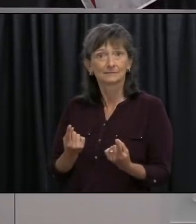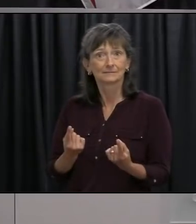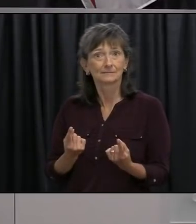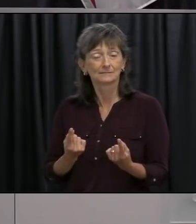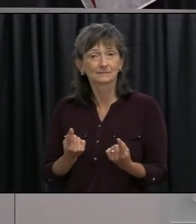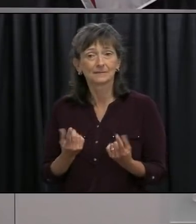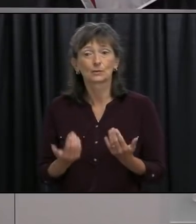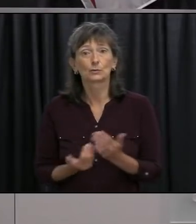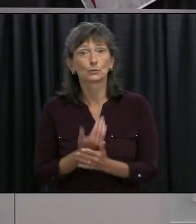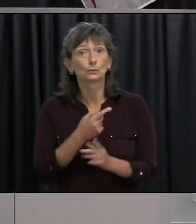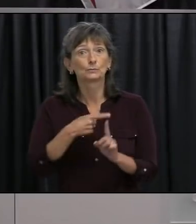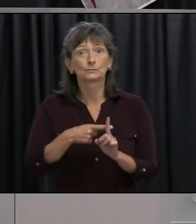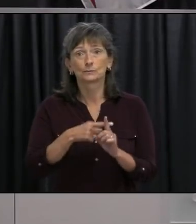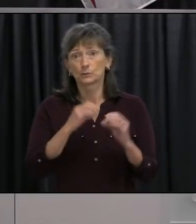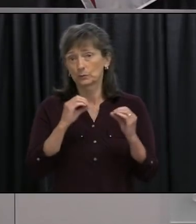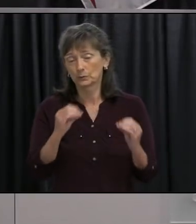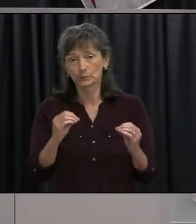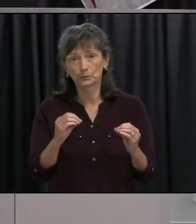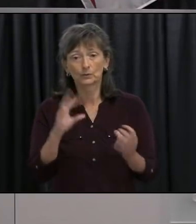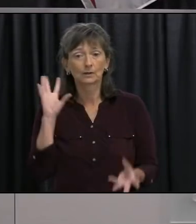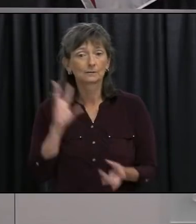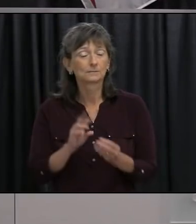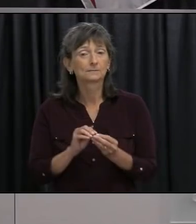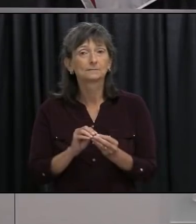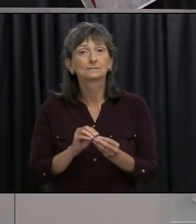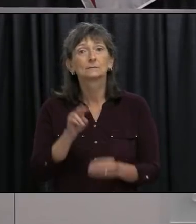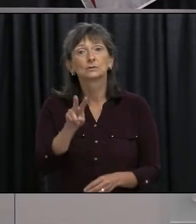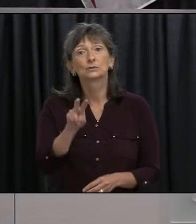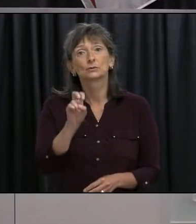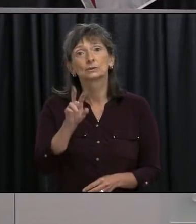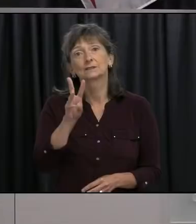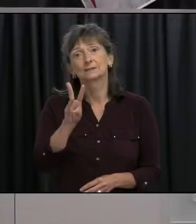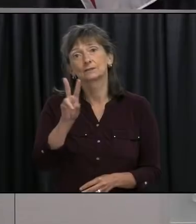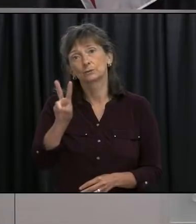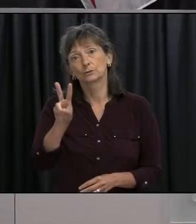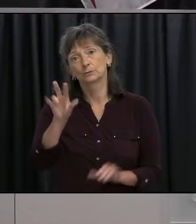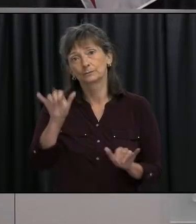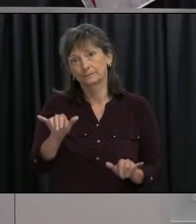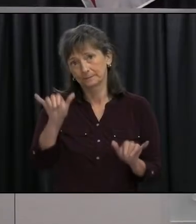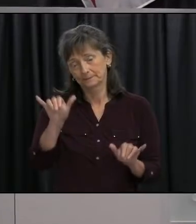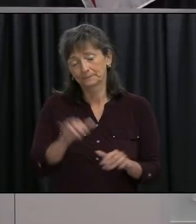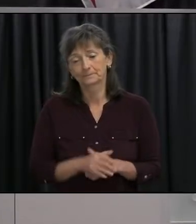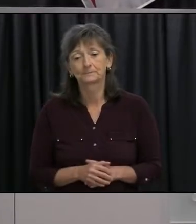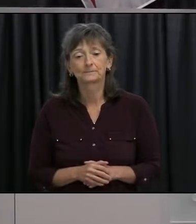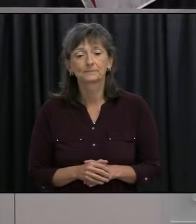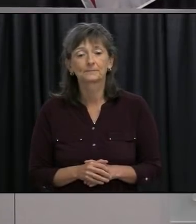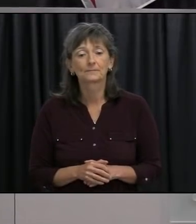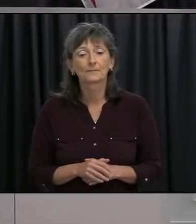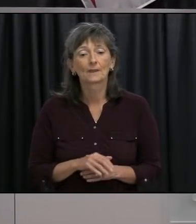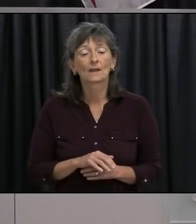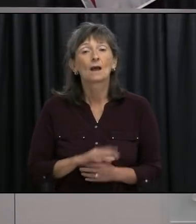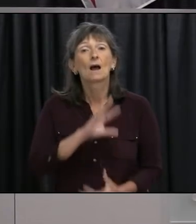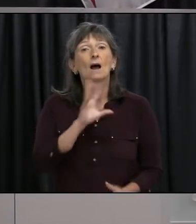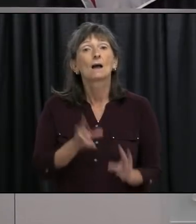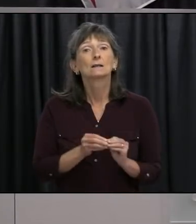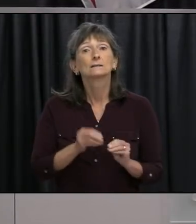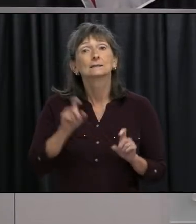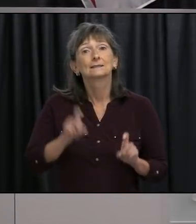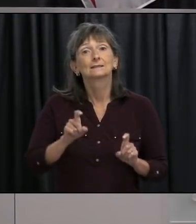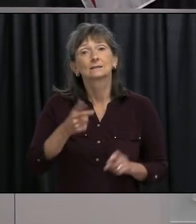no new cases in the province, and our total number remains at 262. In total, we have